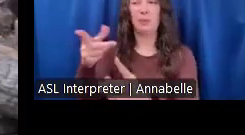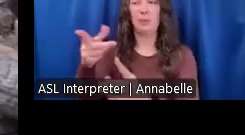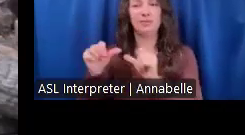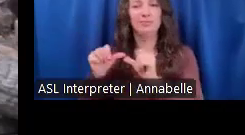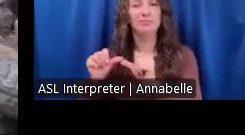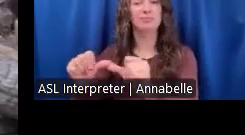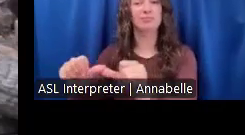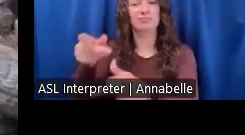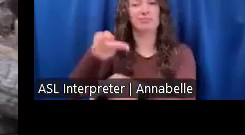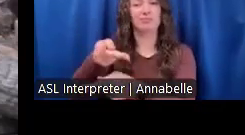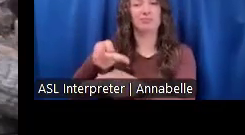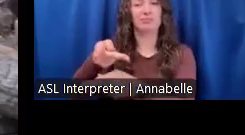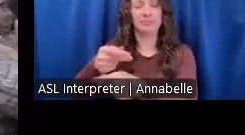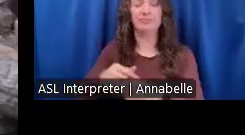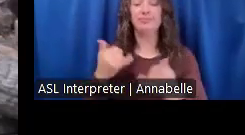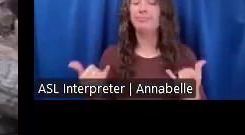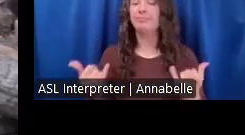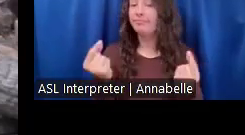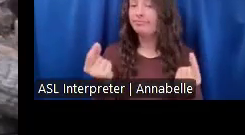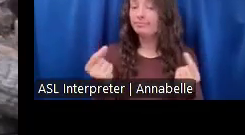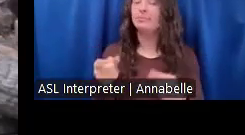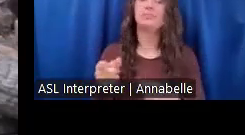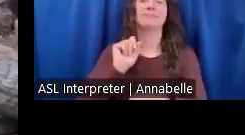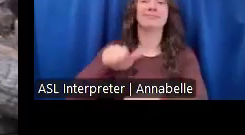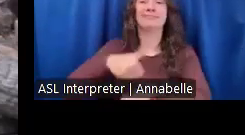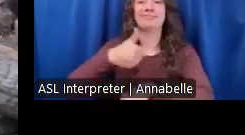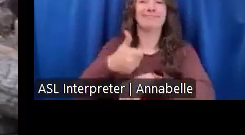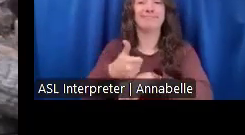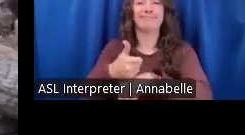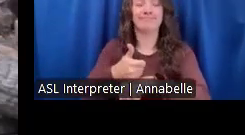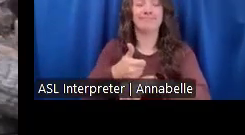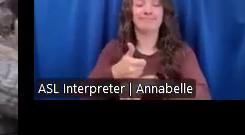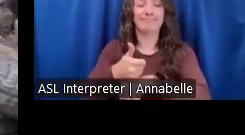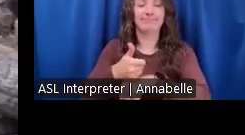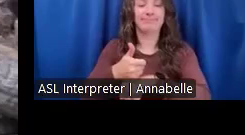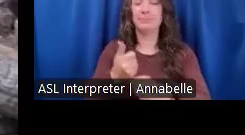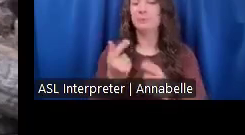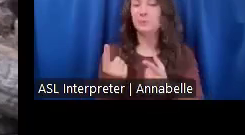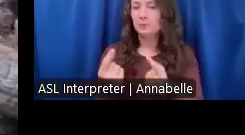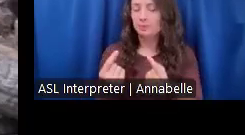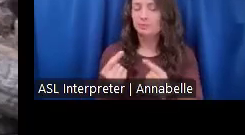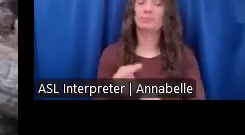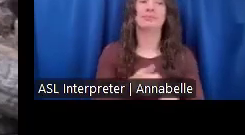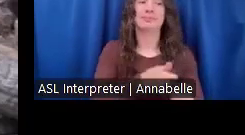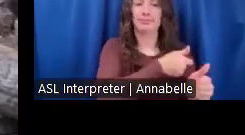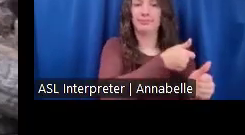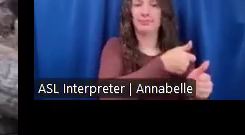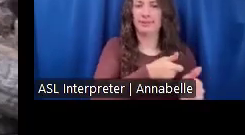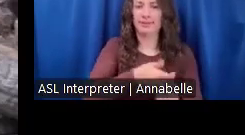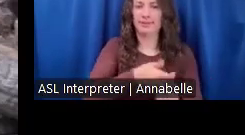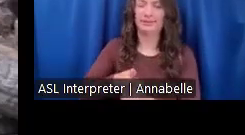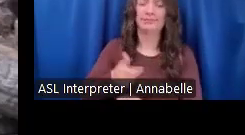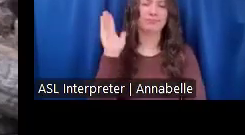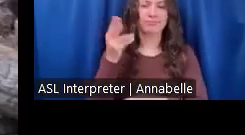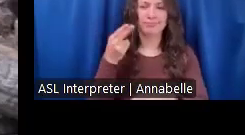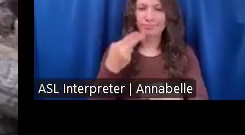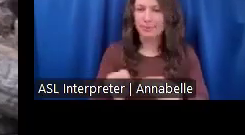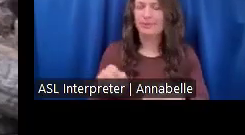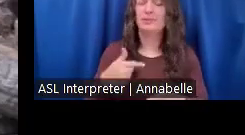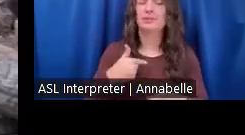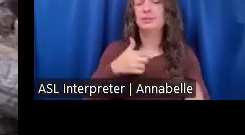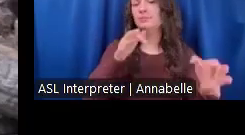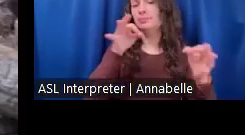what I'm going to do is just set the stage. Each of us will have kind of a short presentation, and mine is really just to kind of give some context